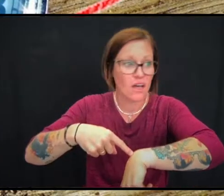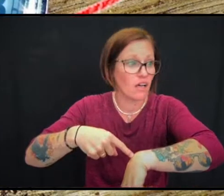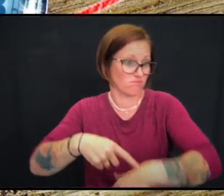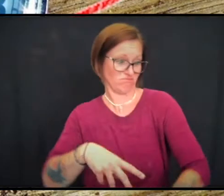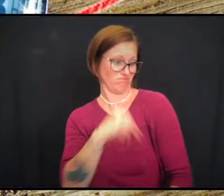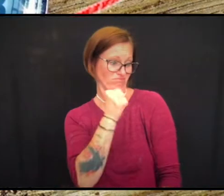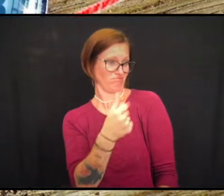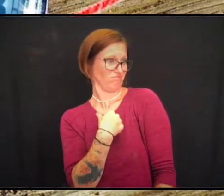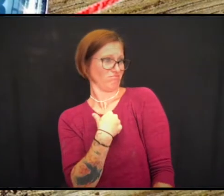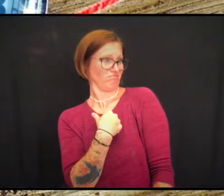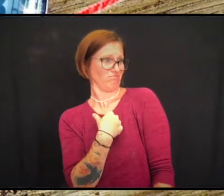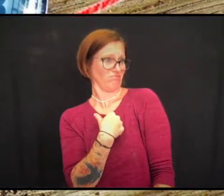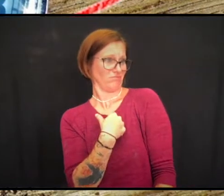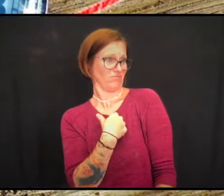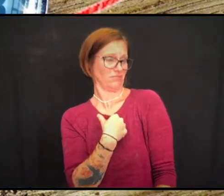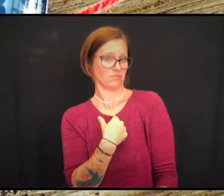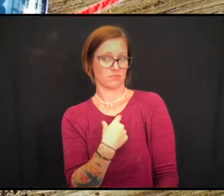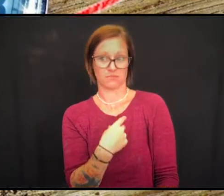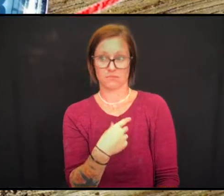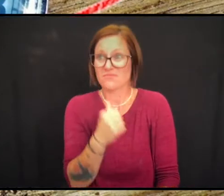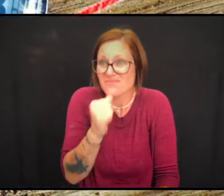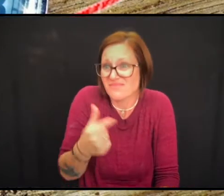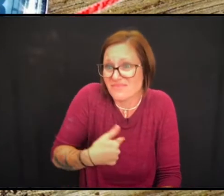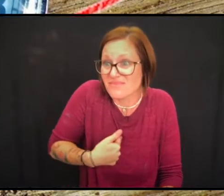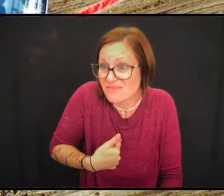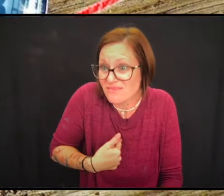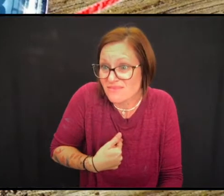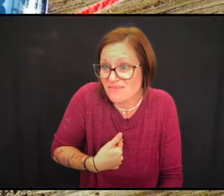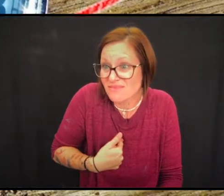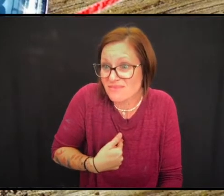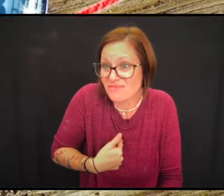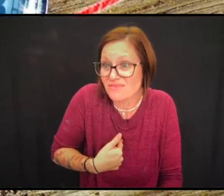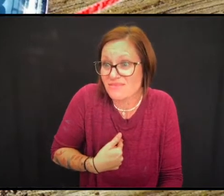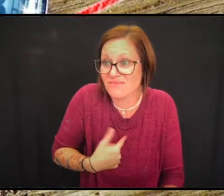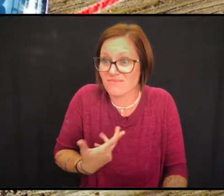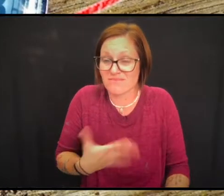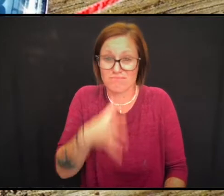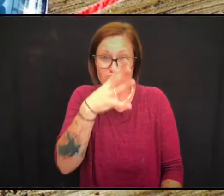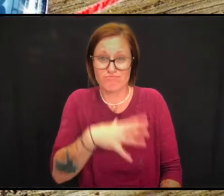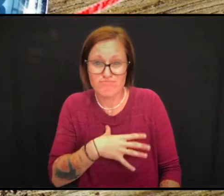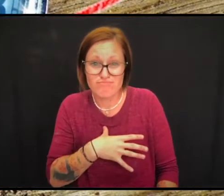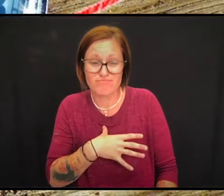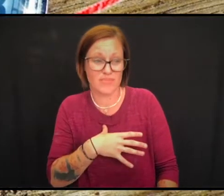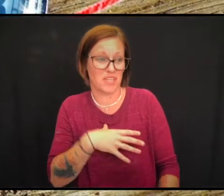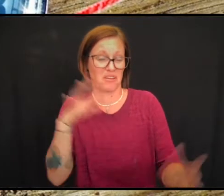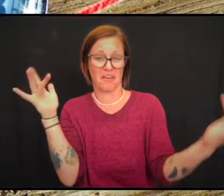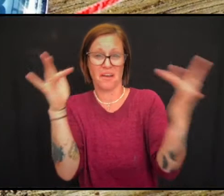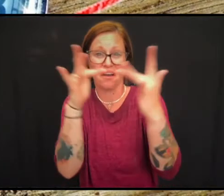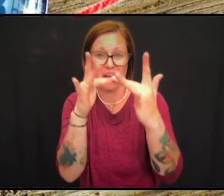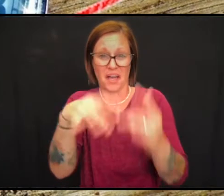it. I didn't take it. I'll call 911.